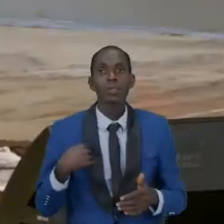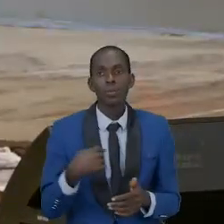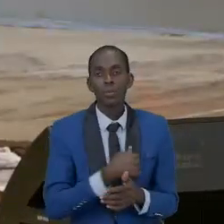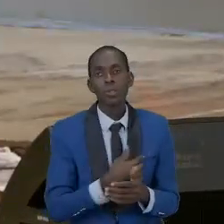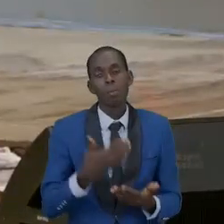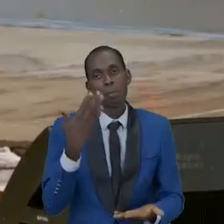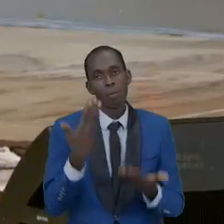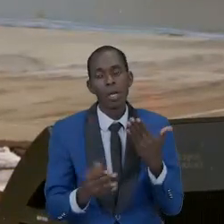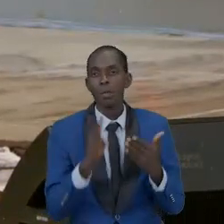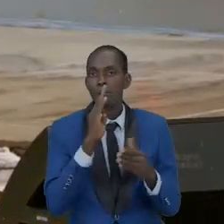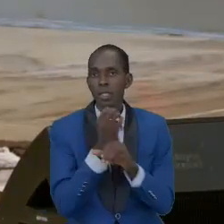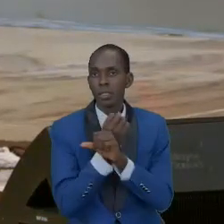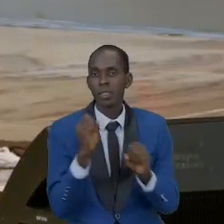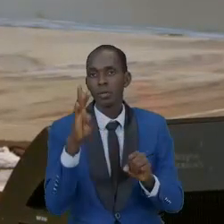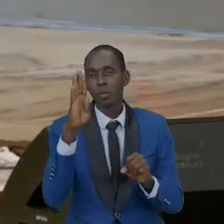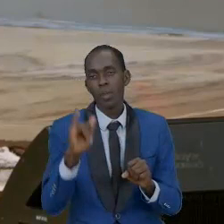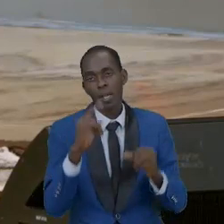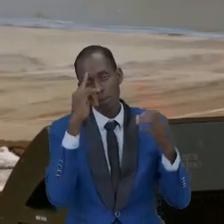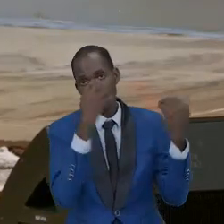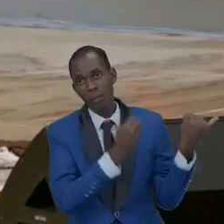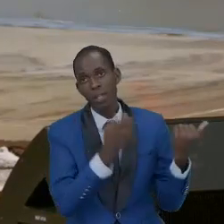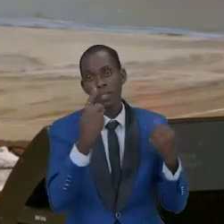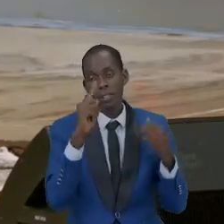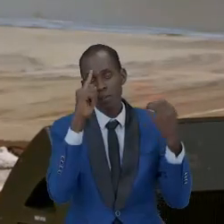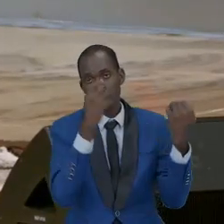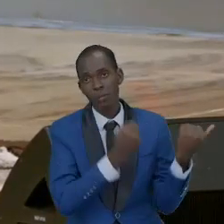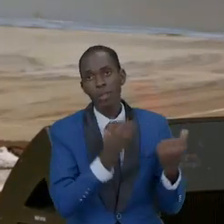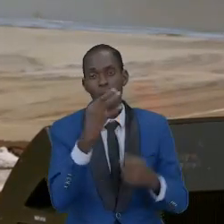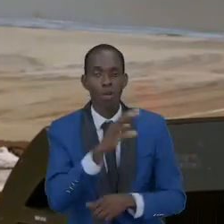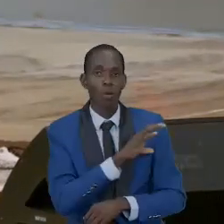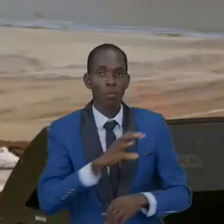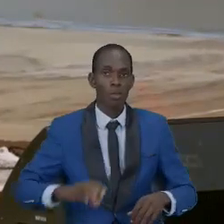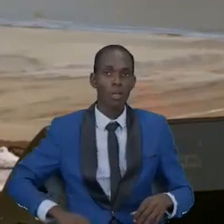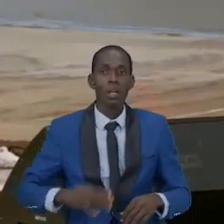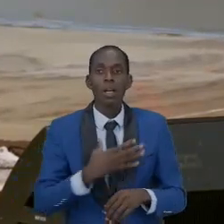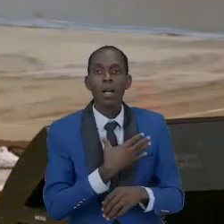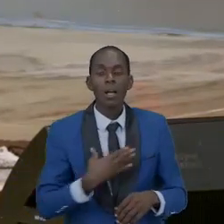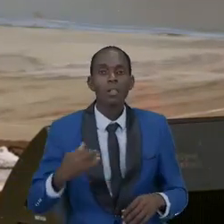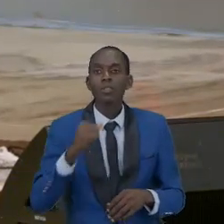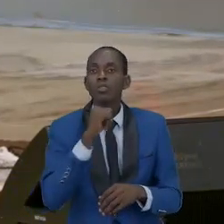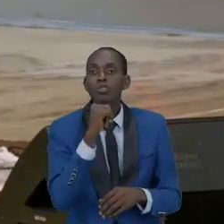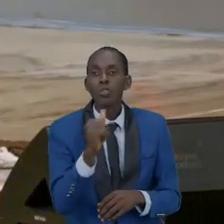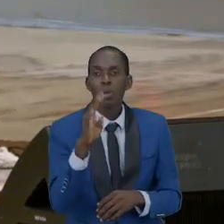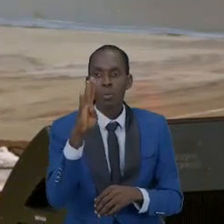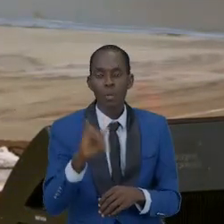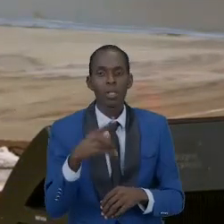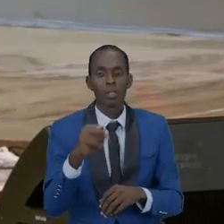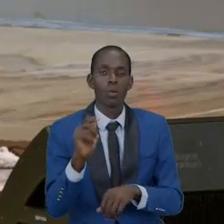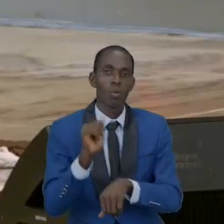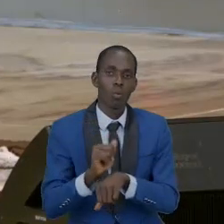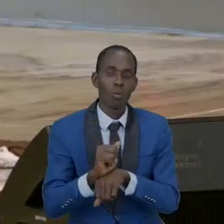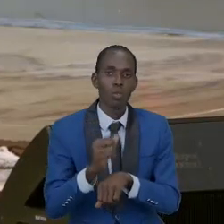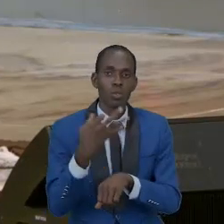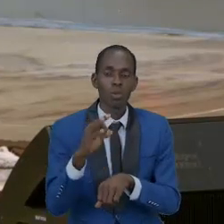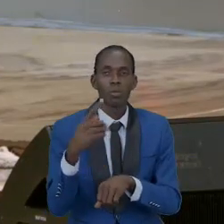be justified by faith, the faith of Christ, and not by the works of the law.